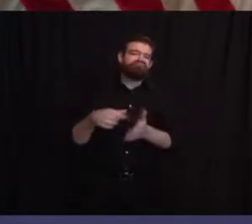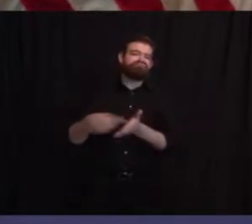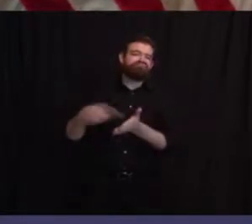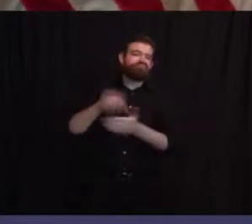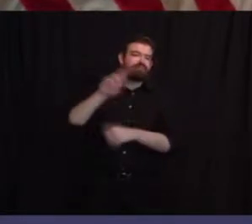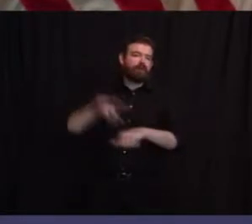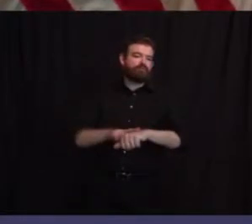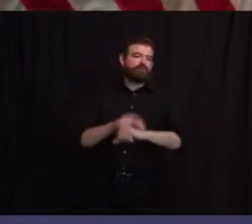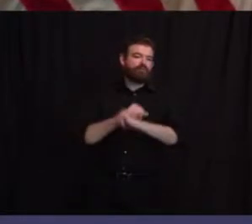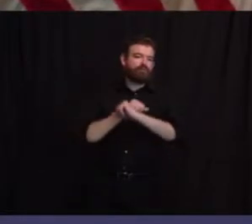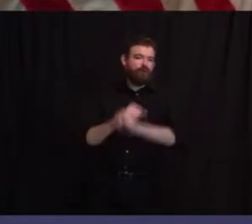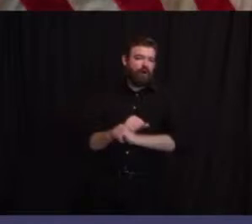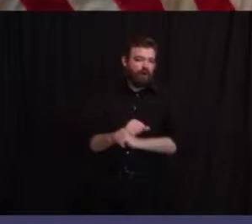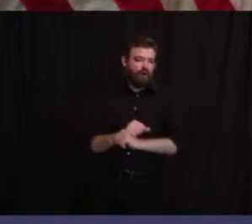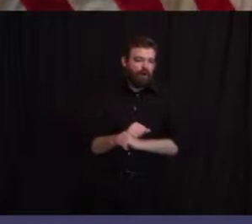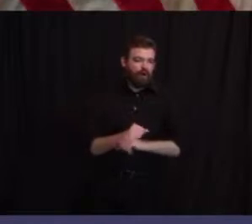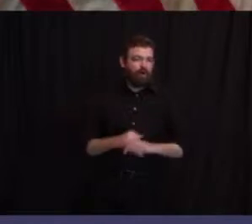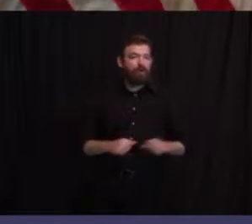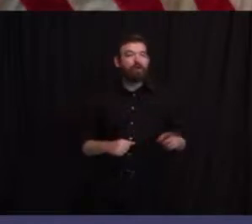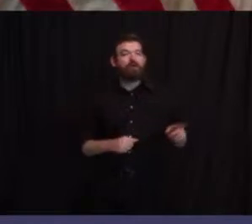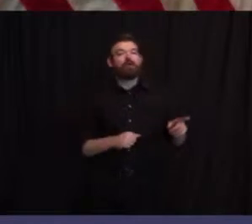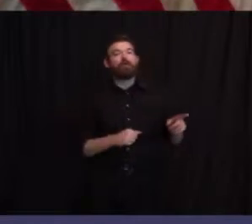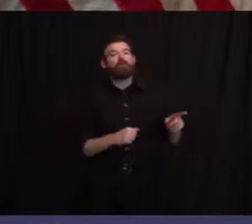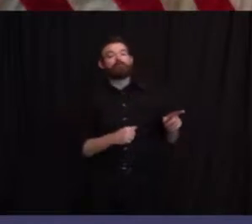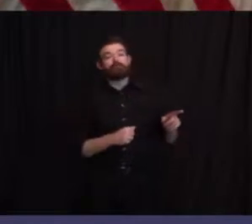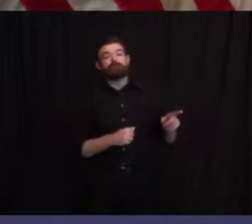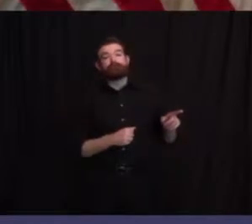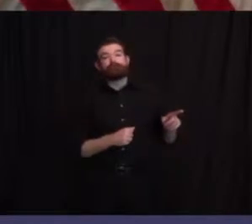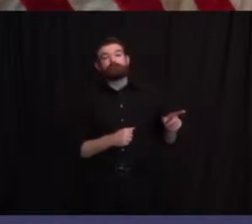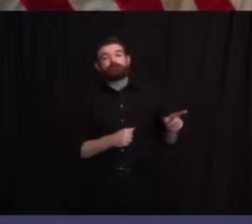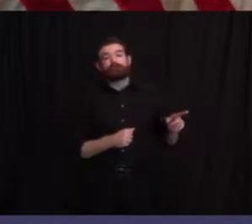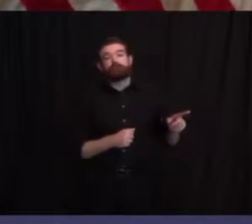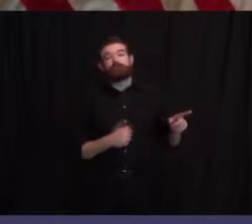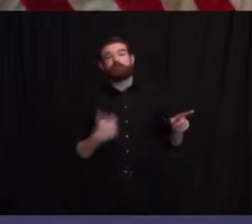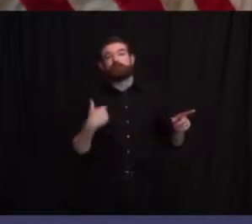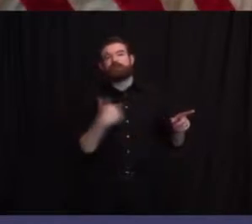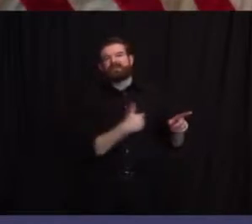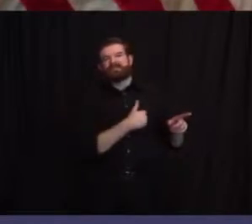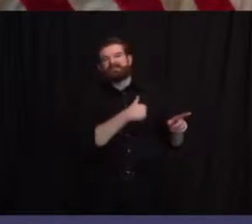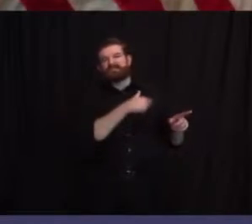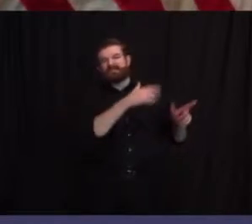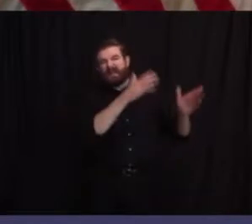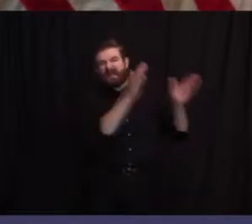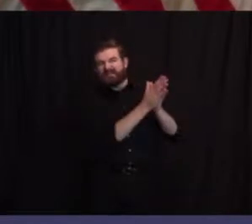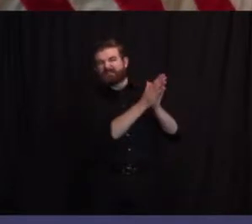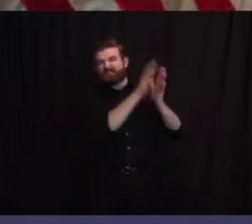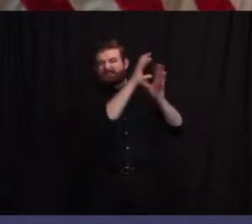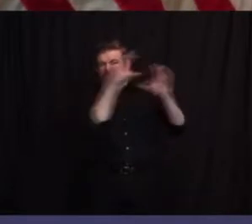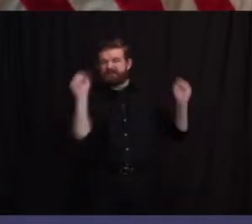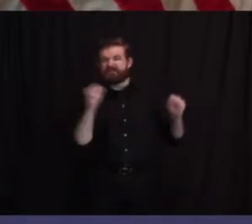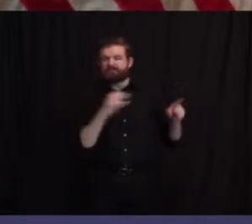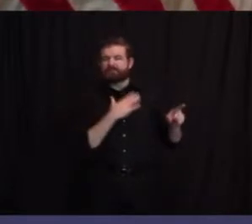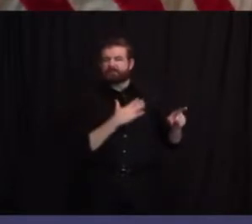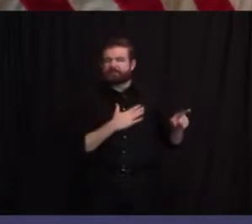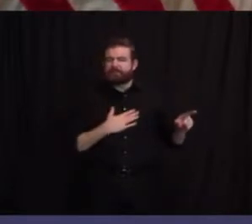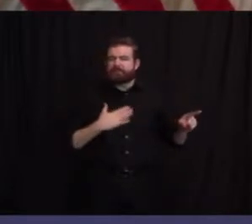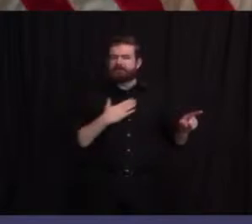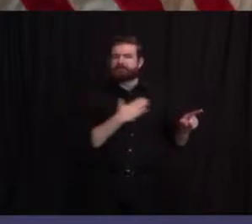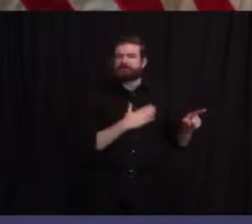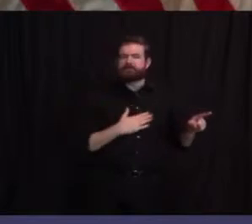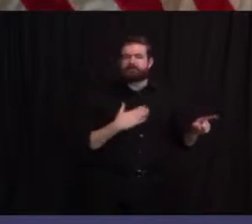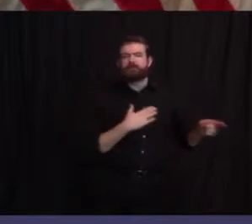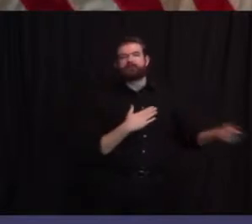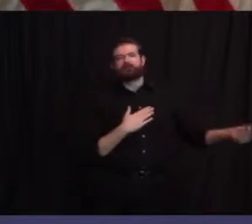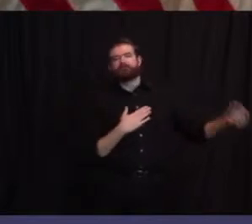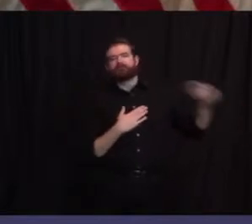spoke explicitly, and I asked the President again to consider and to grant us the 100-0 cost share on